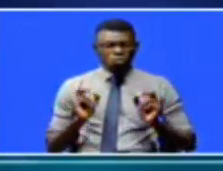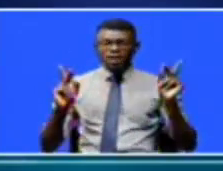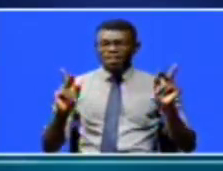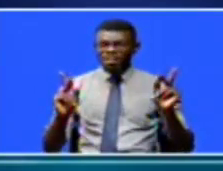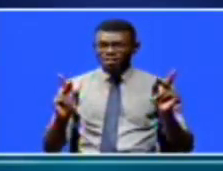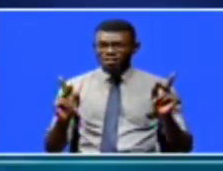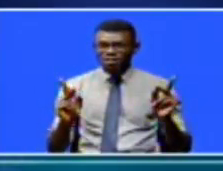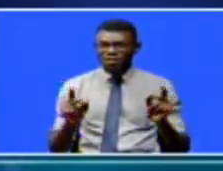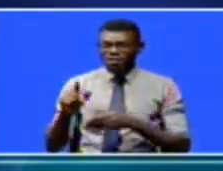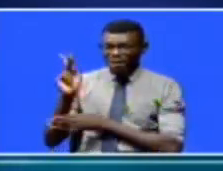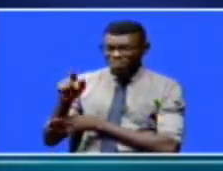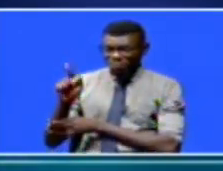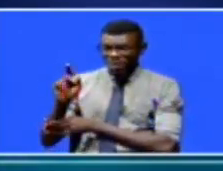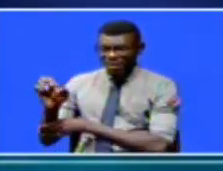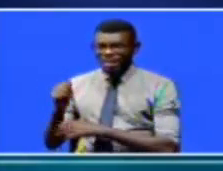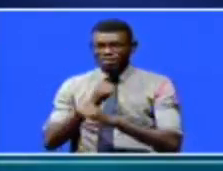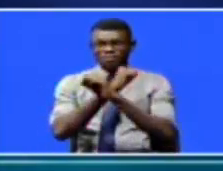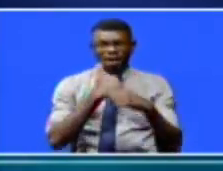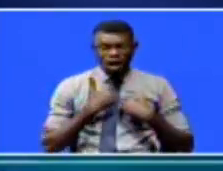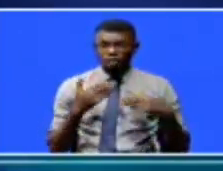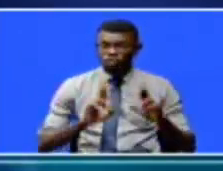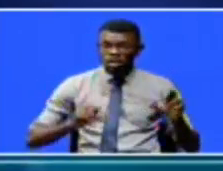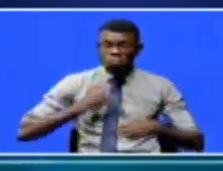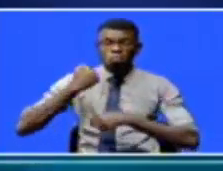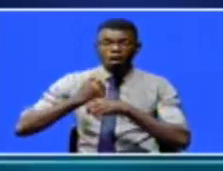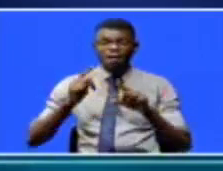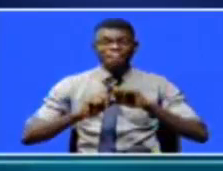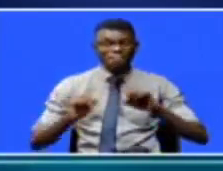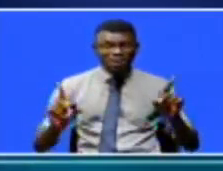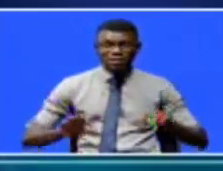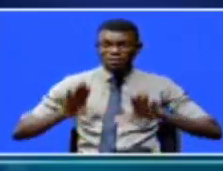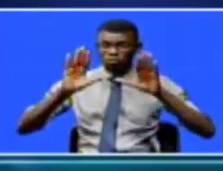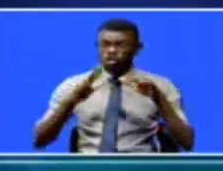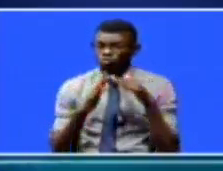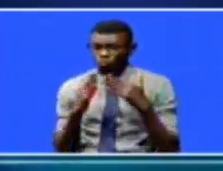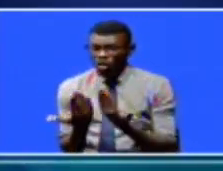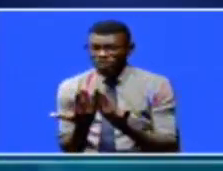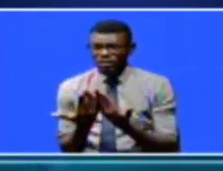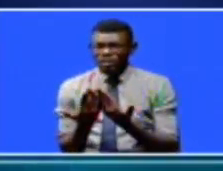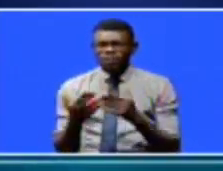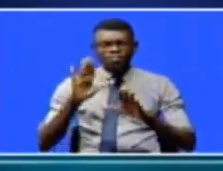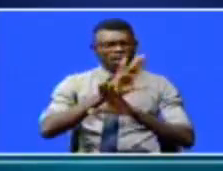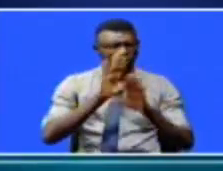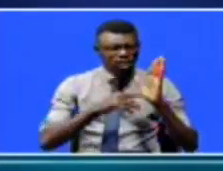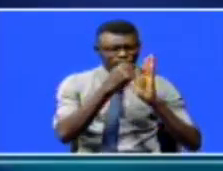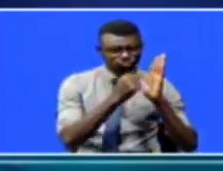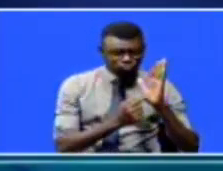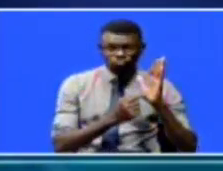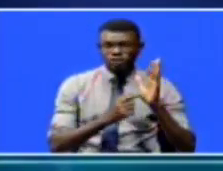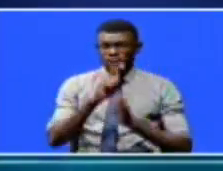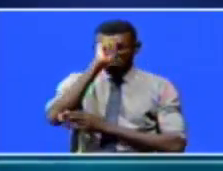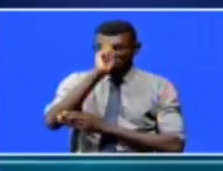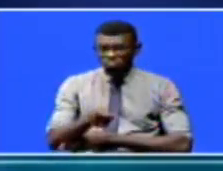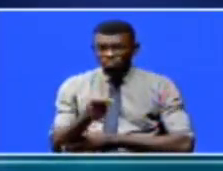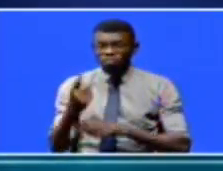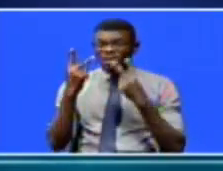full gear in the PPEs. We are ready to work. But above all, we keep on putting all these measures. Don't assume anything.